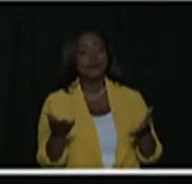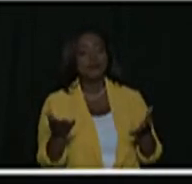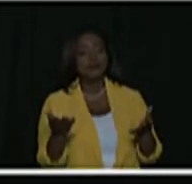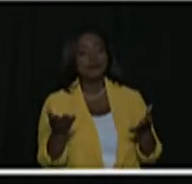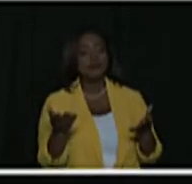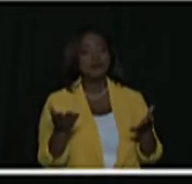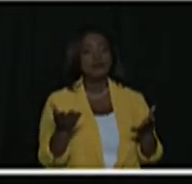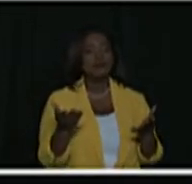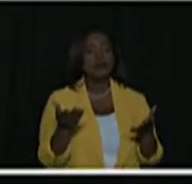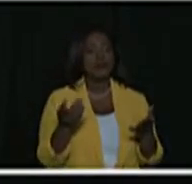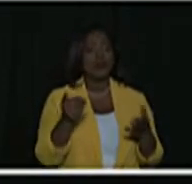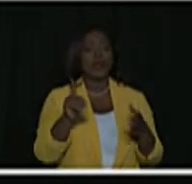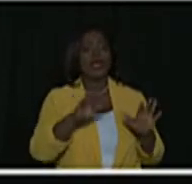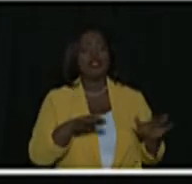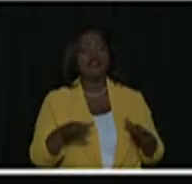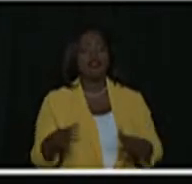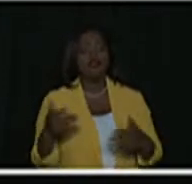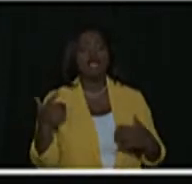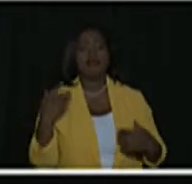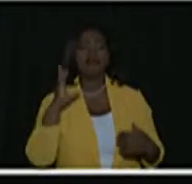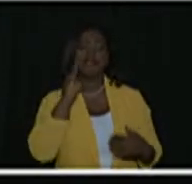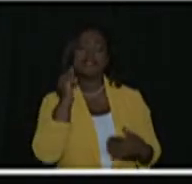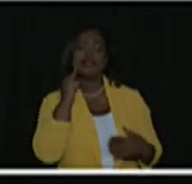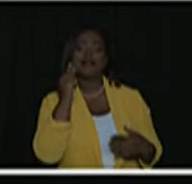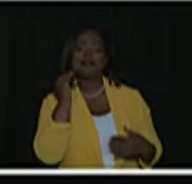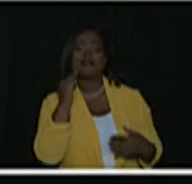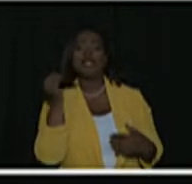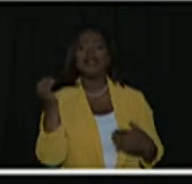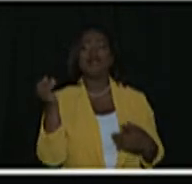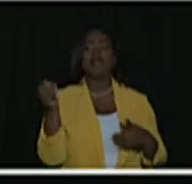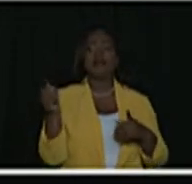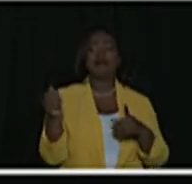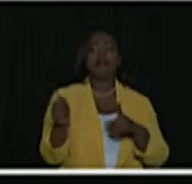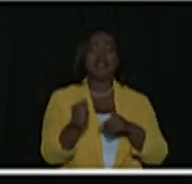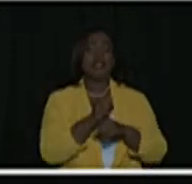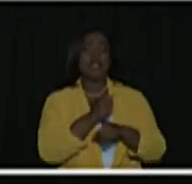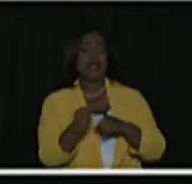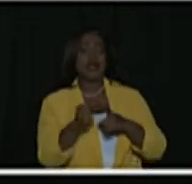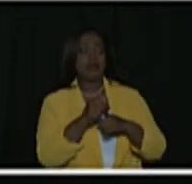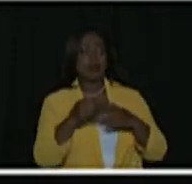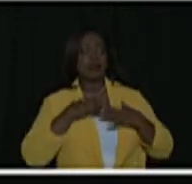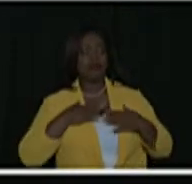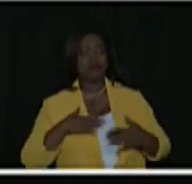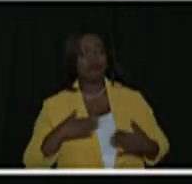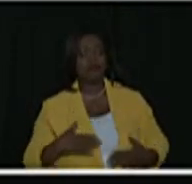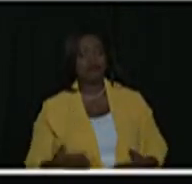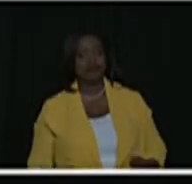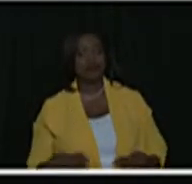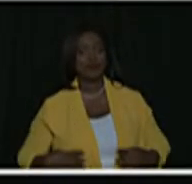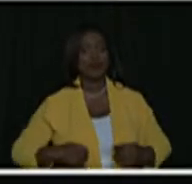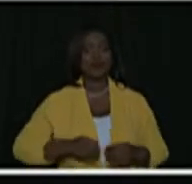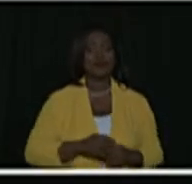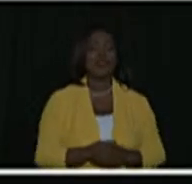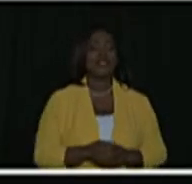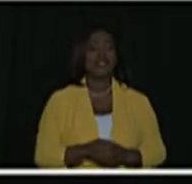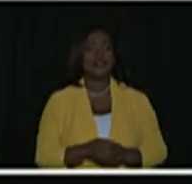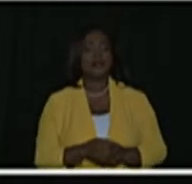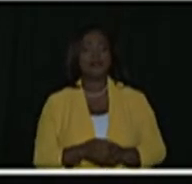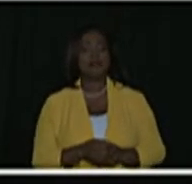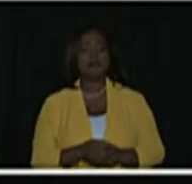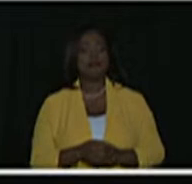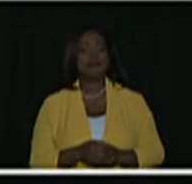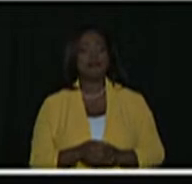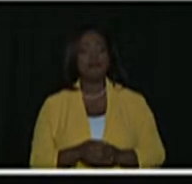whether by belts or any implement that causes welts or wheals on the skin. These could be pinching,